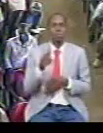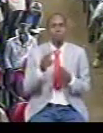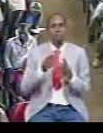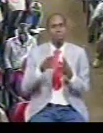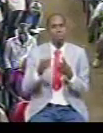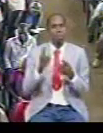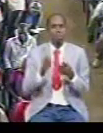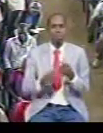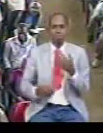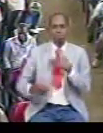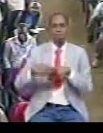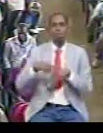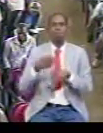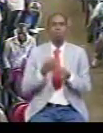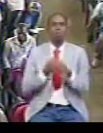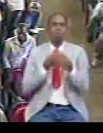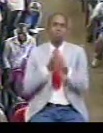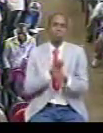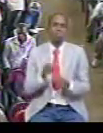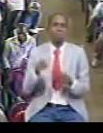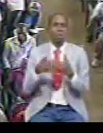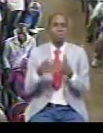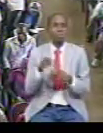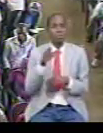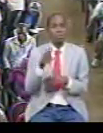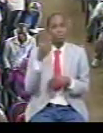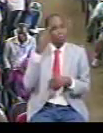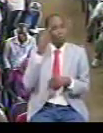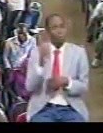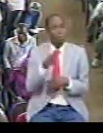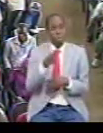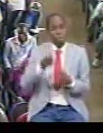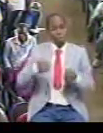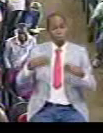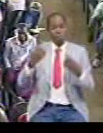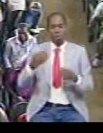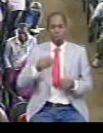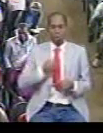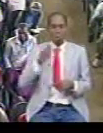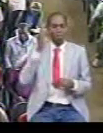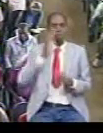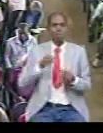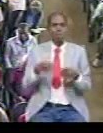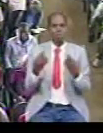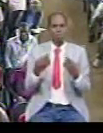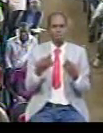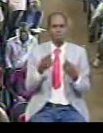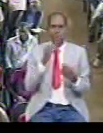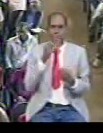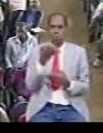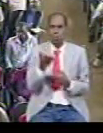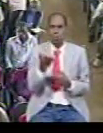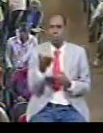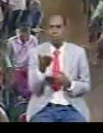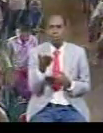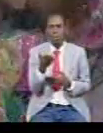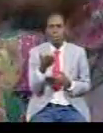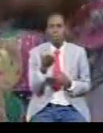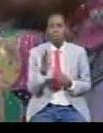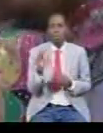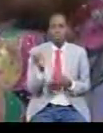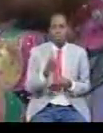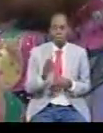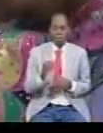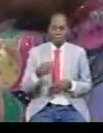following after thee. For whither thou goest, I will go. Are you there? Whither